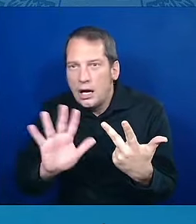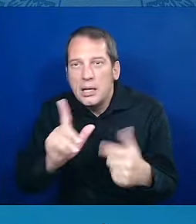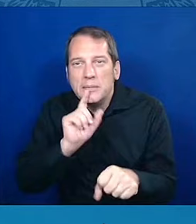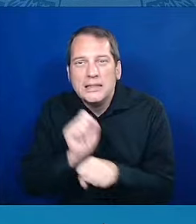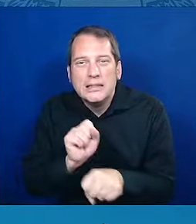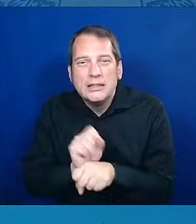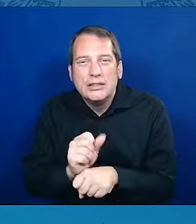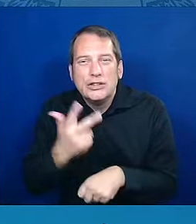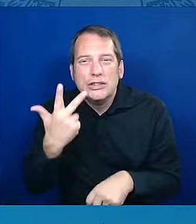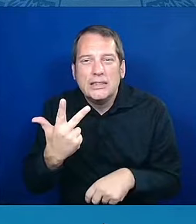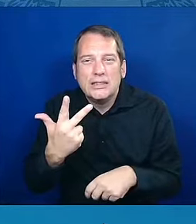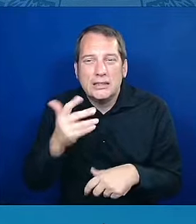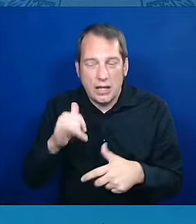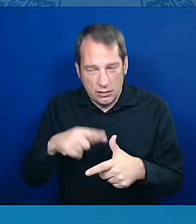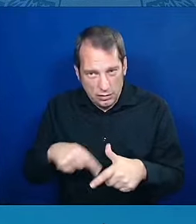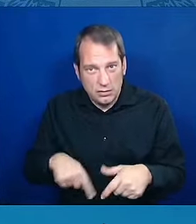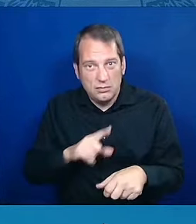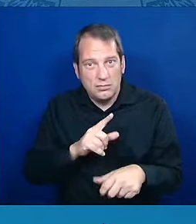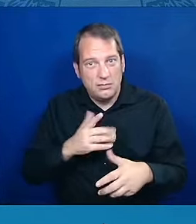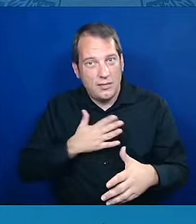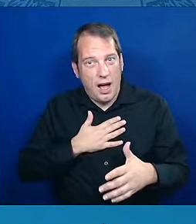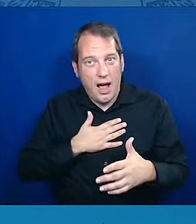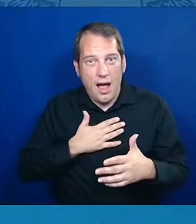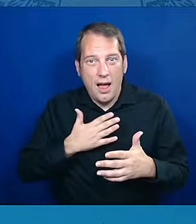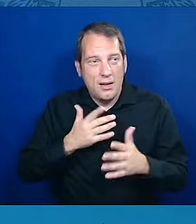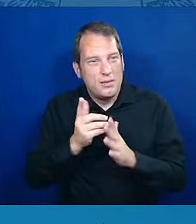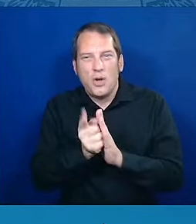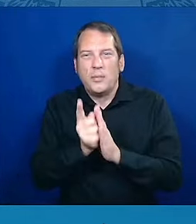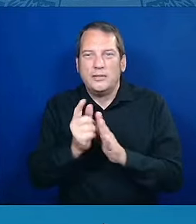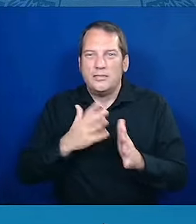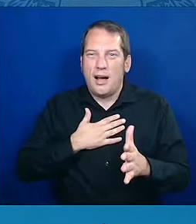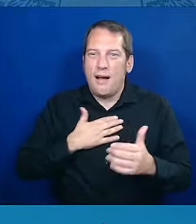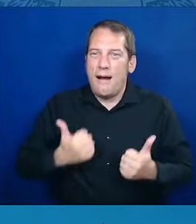hired as a special education teacher in the Pittsburgh Public Schools,